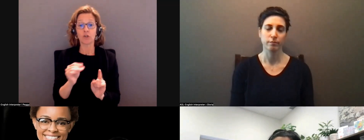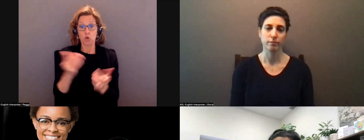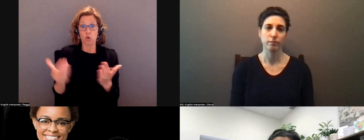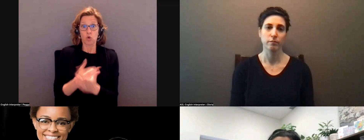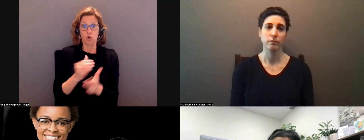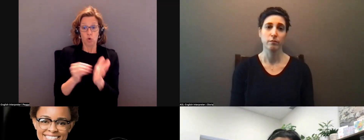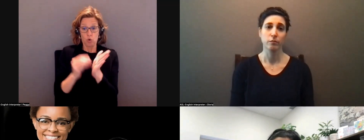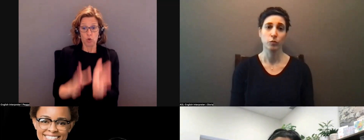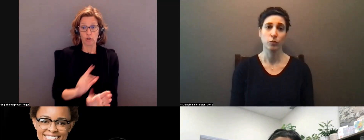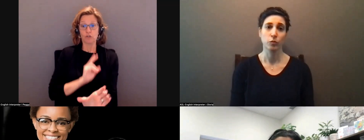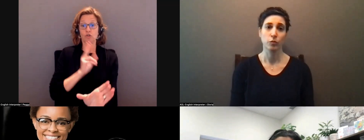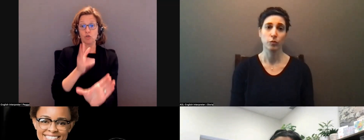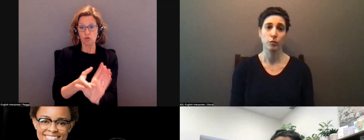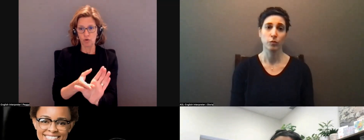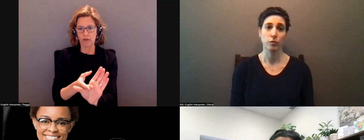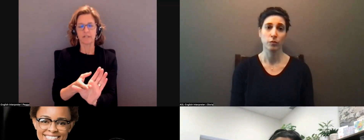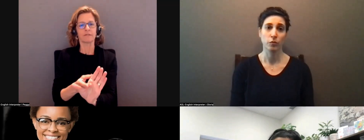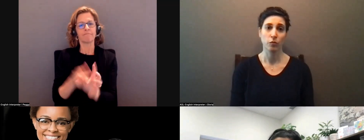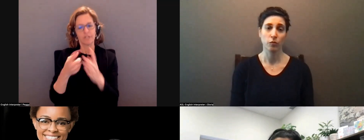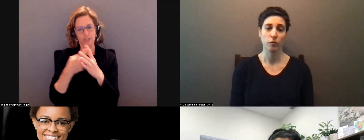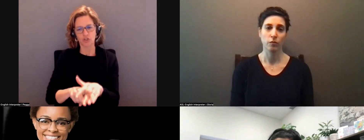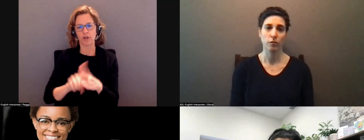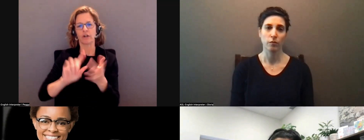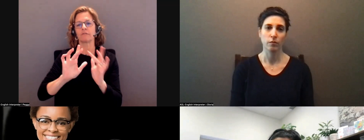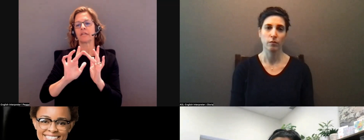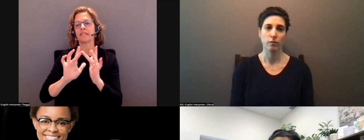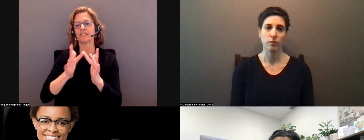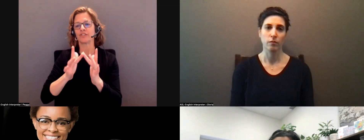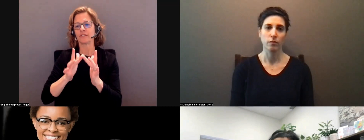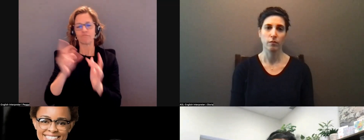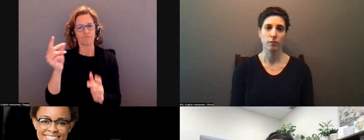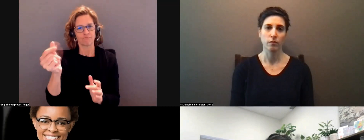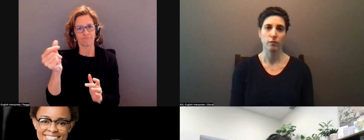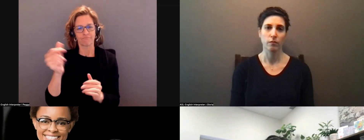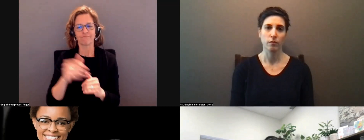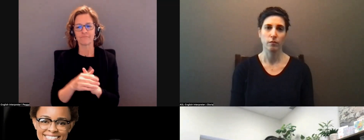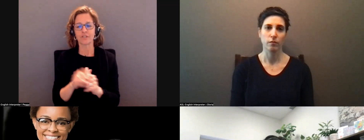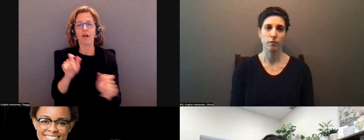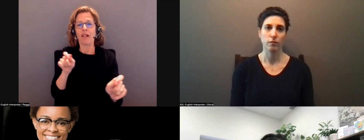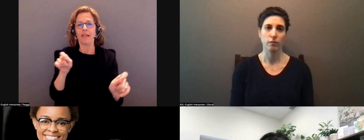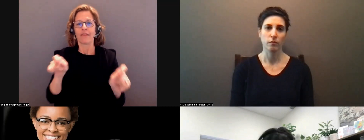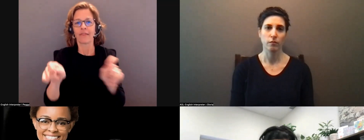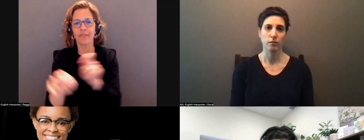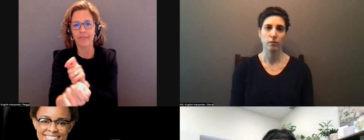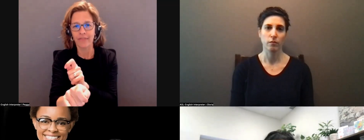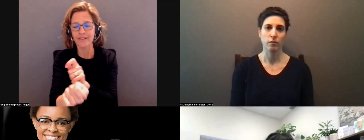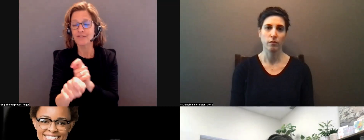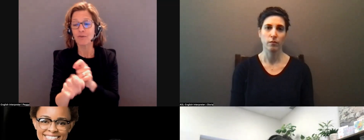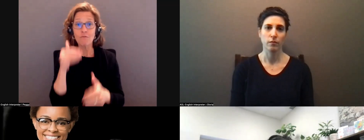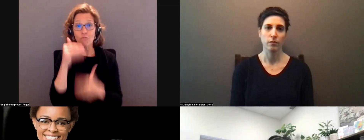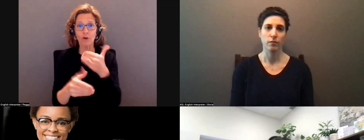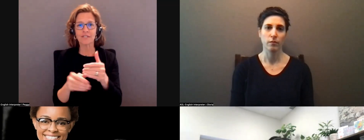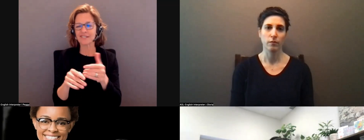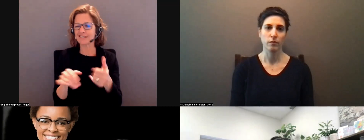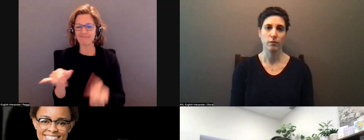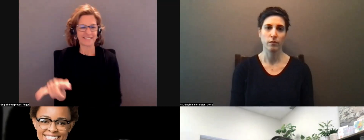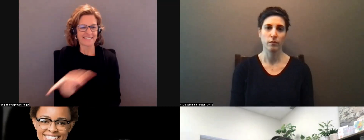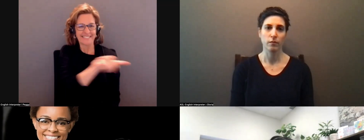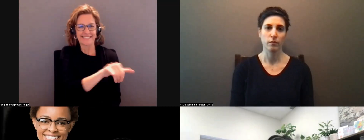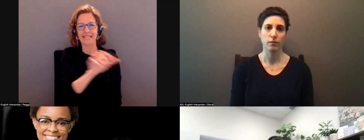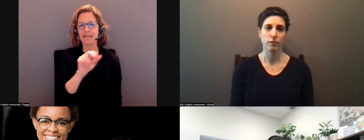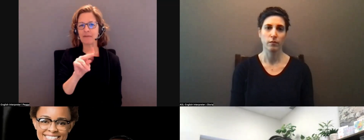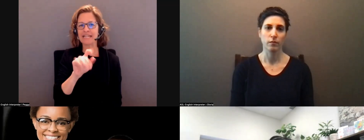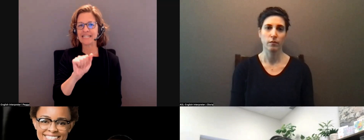when we were in lockdown automatically were digitized. And so we went through a similar process that Anita had mentioned,